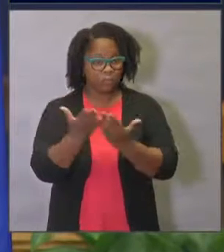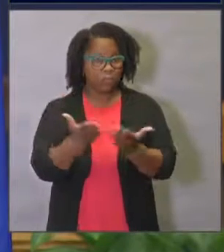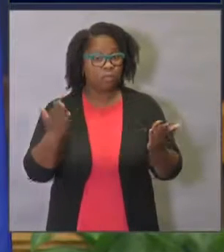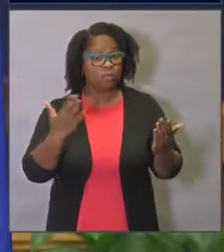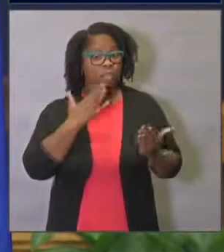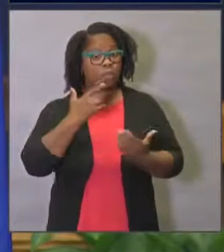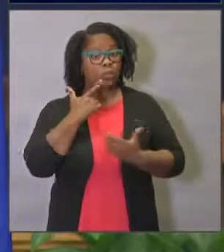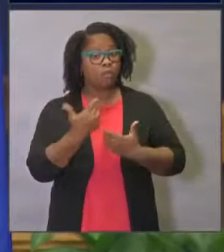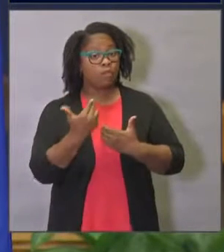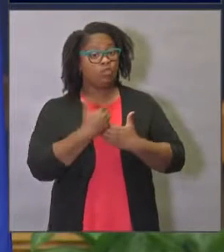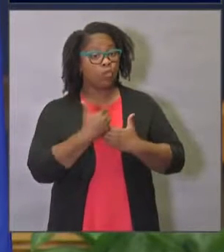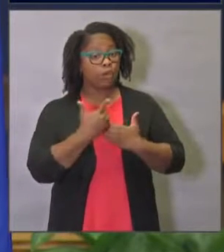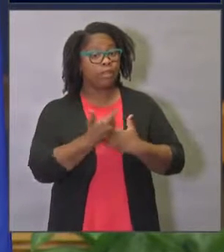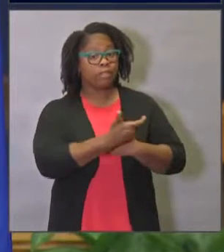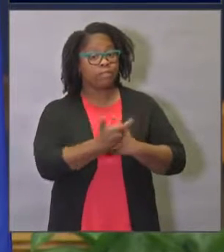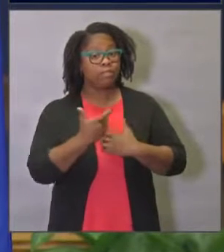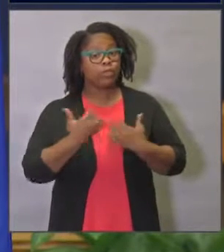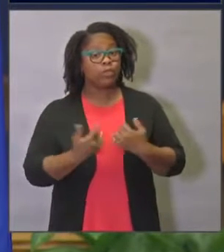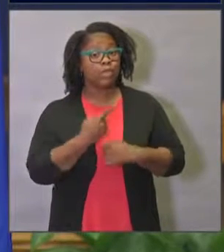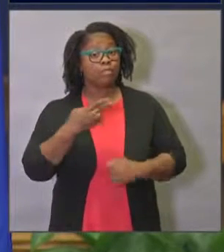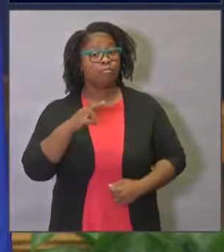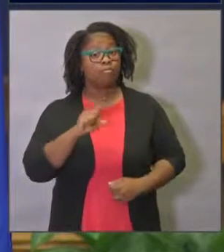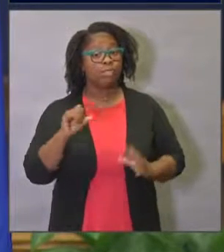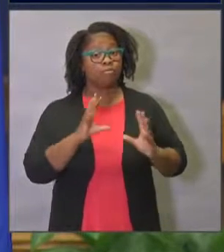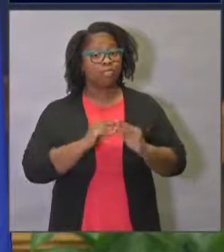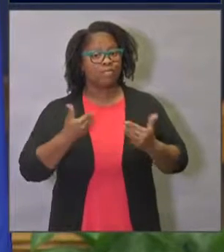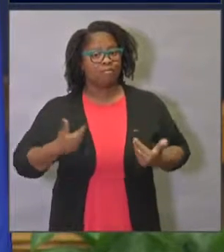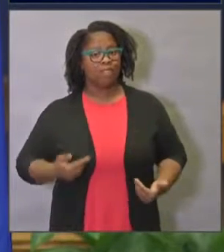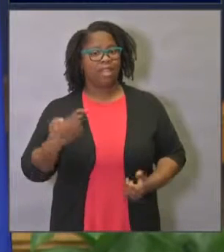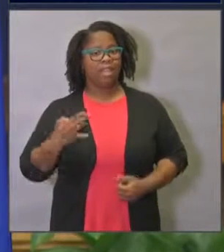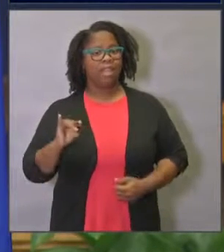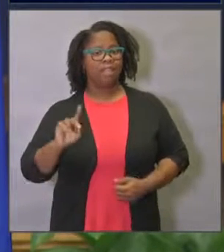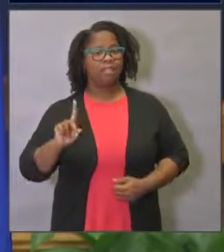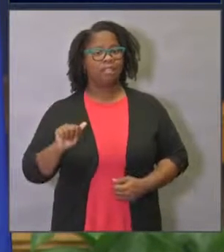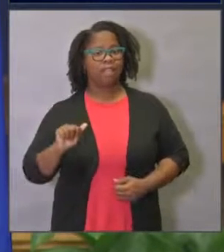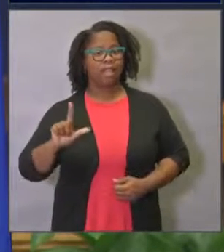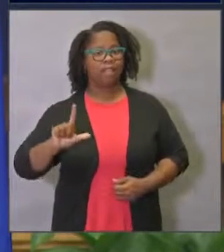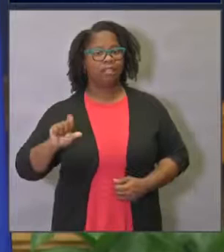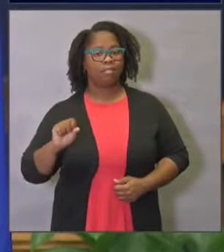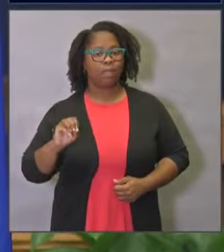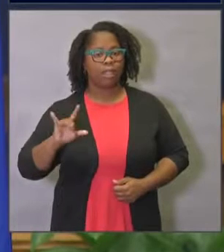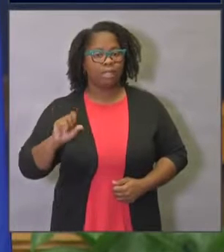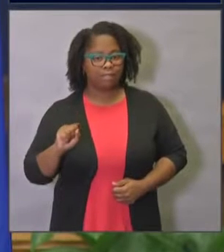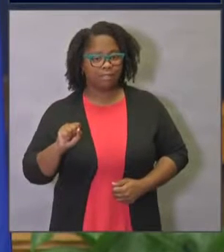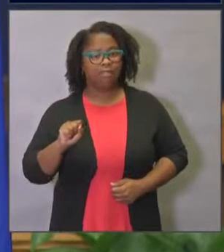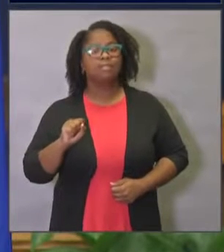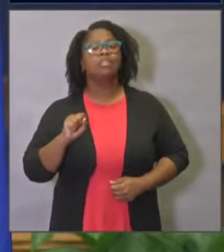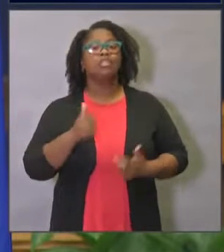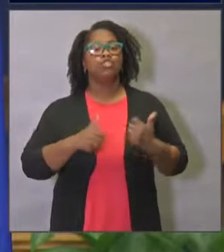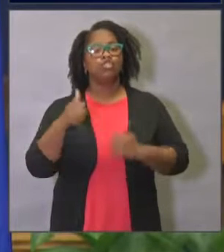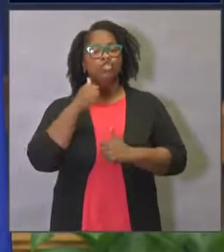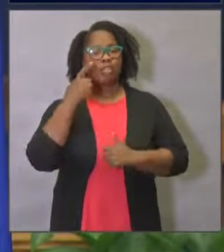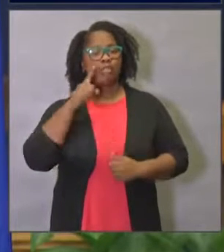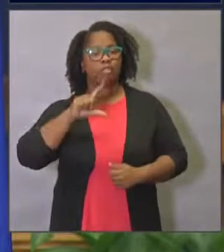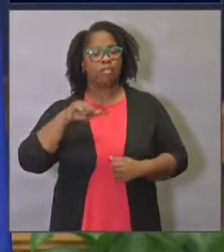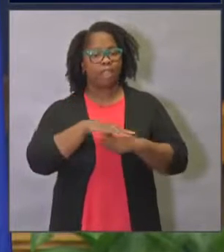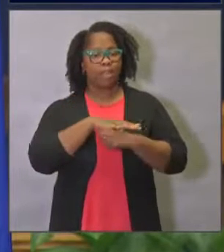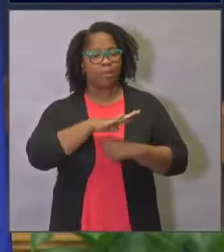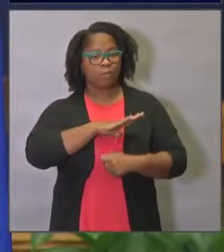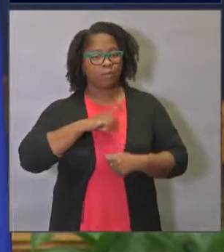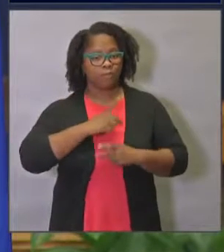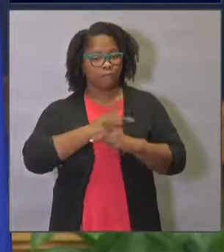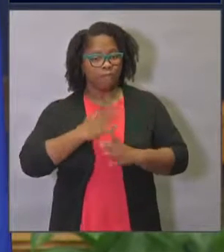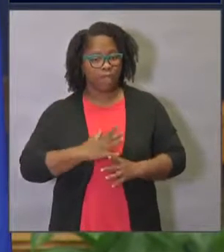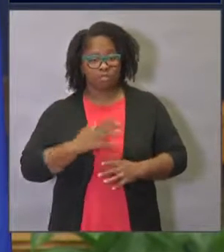for joining today's press briefing. I'm Hilda L. Solis, Chair of the Los Angeles County Board of Supervisors. On Monday, the very